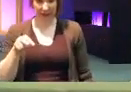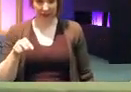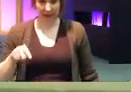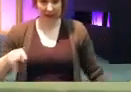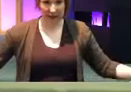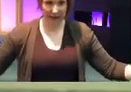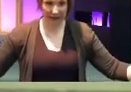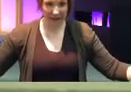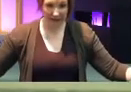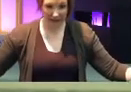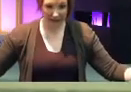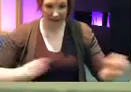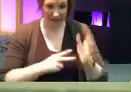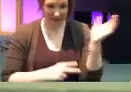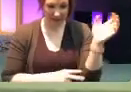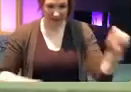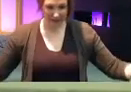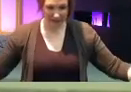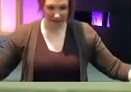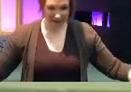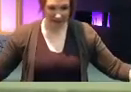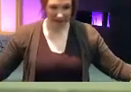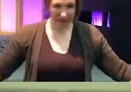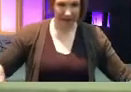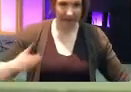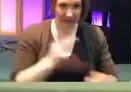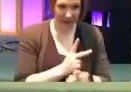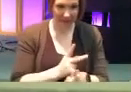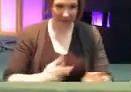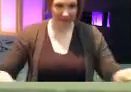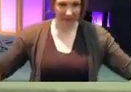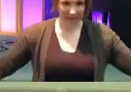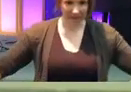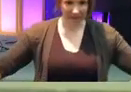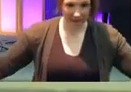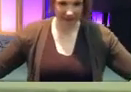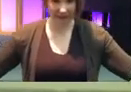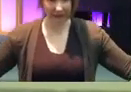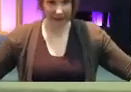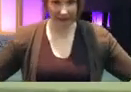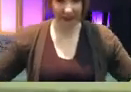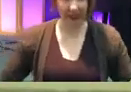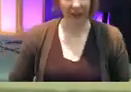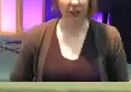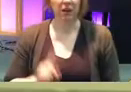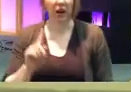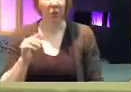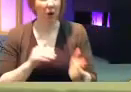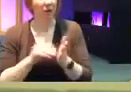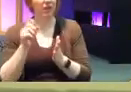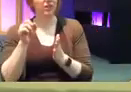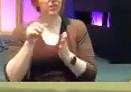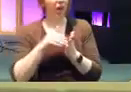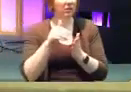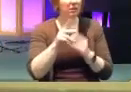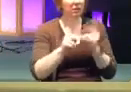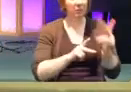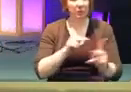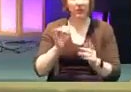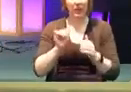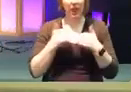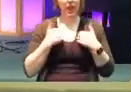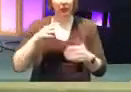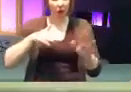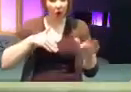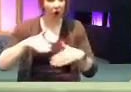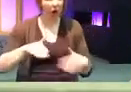grab the sides of the bridge and walk very carefully, even though there's been hundreds, if not thousands of people that have done it. But there's something